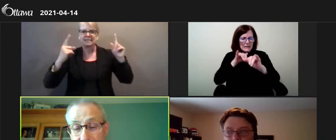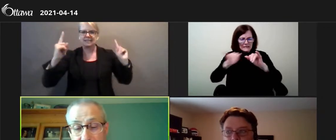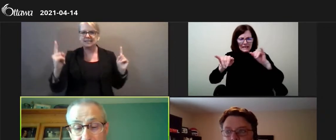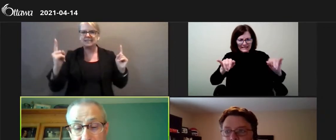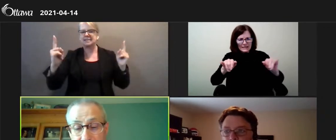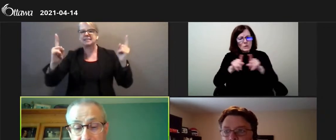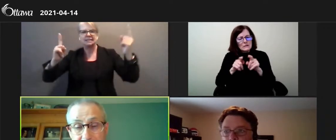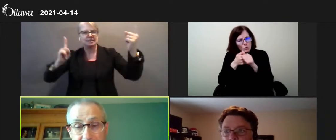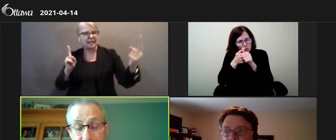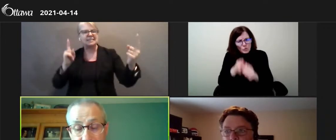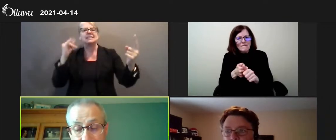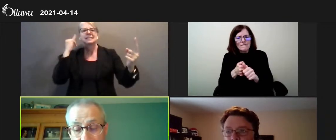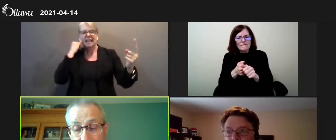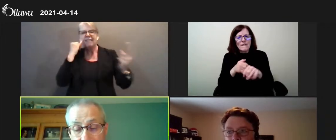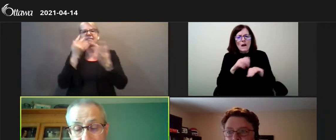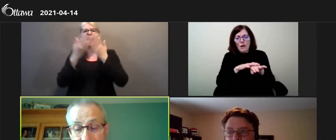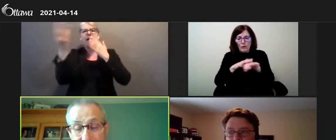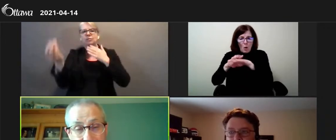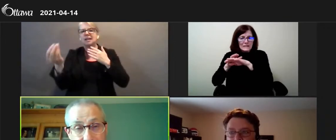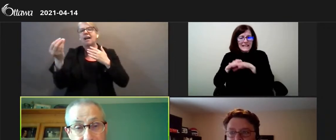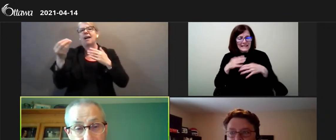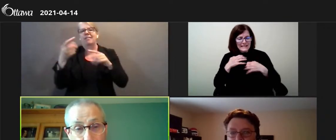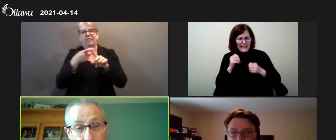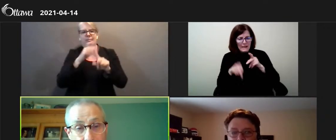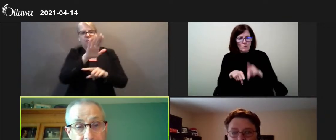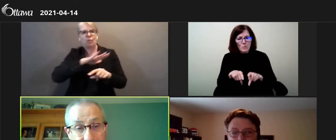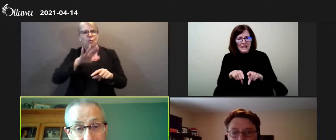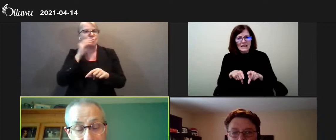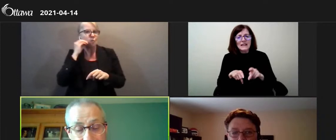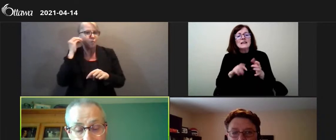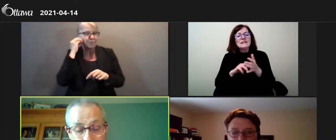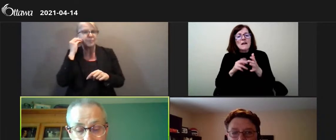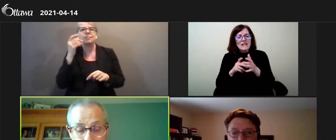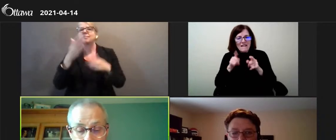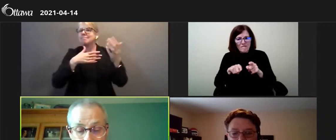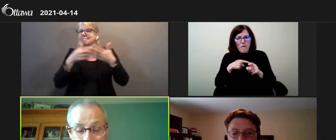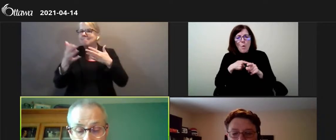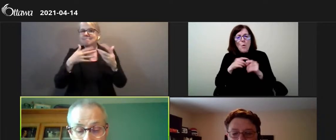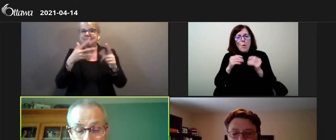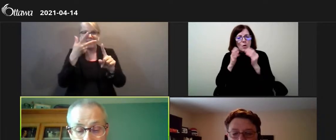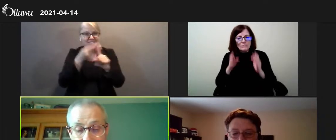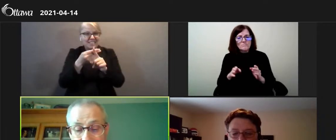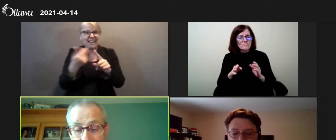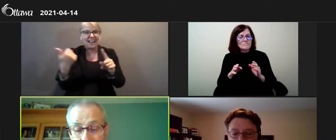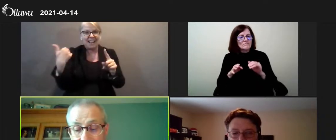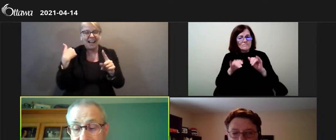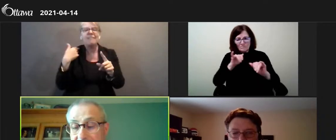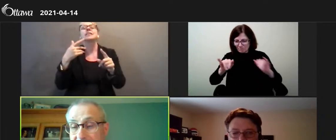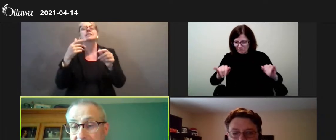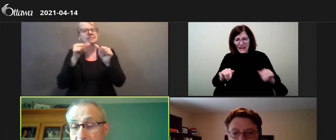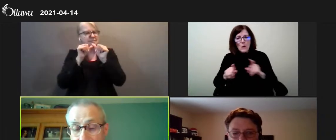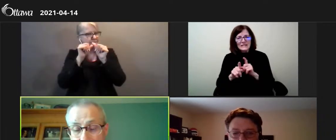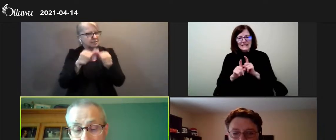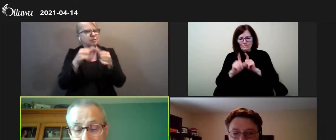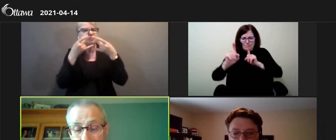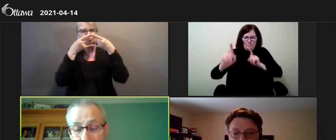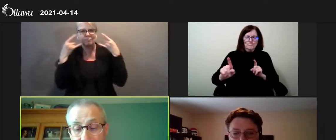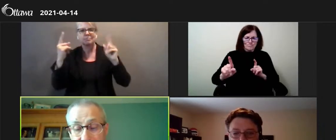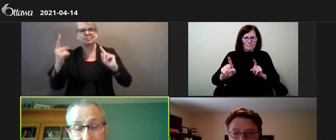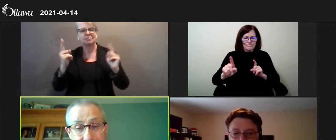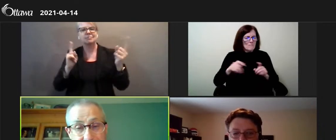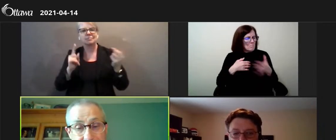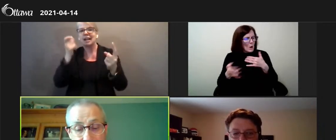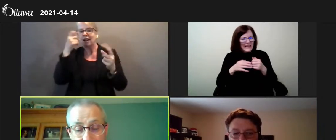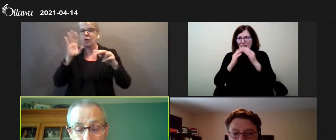you interact with people outside your household, even if you are vaccinated. Vaccination efforts continue to ramp up, and I